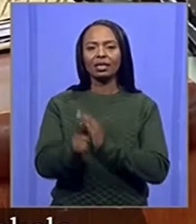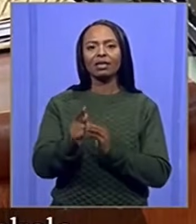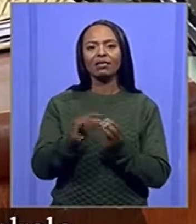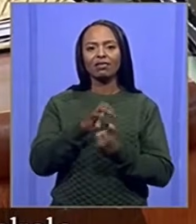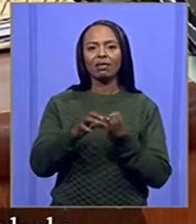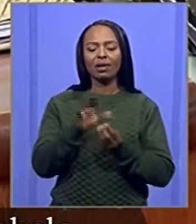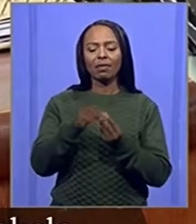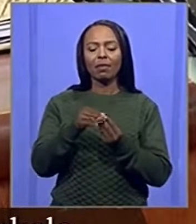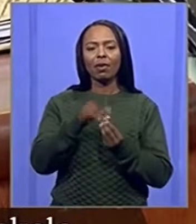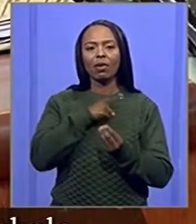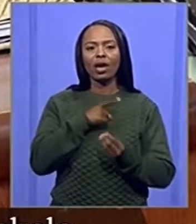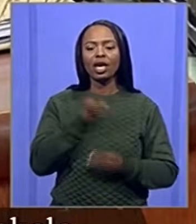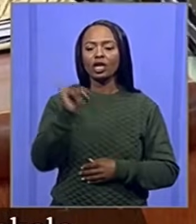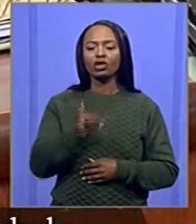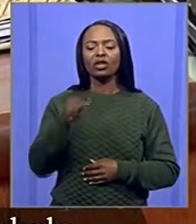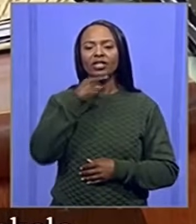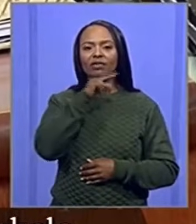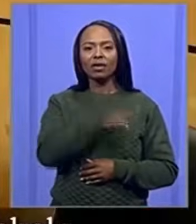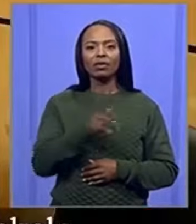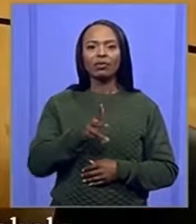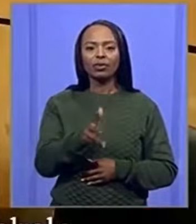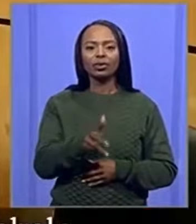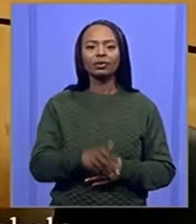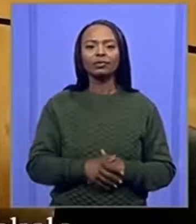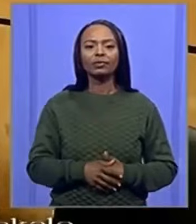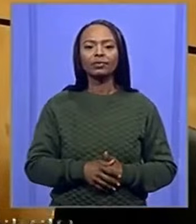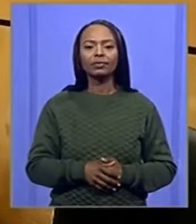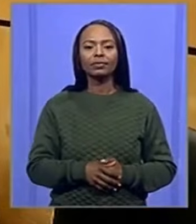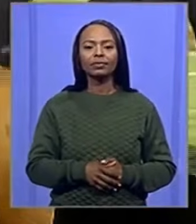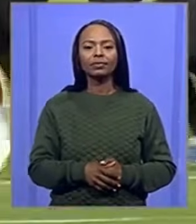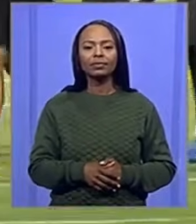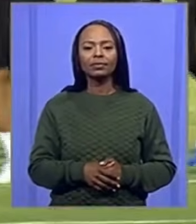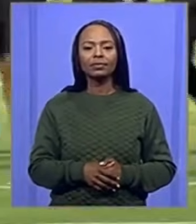madi a inšorense ka bonwenwe.